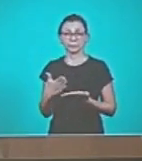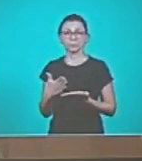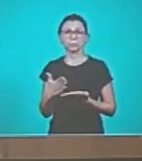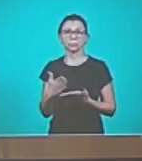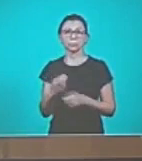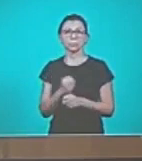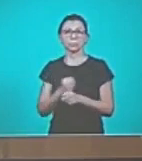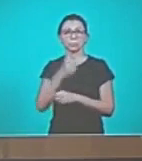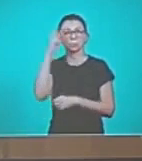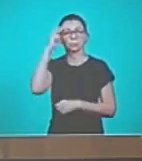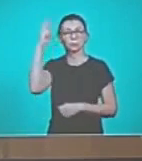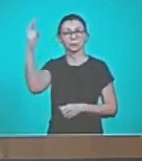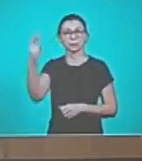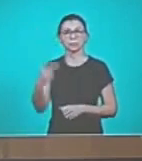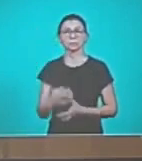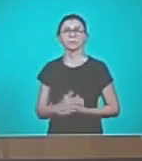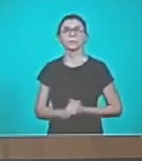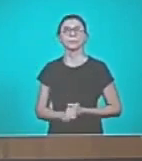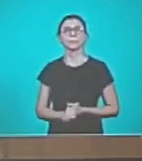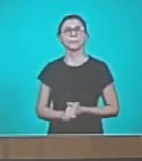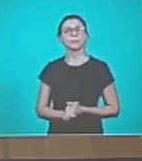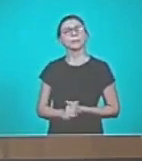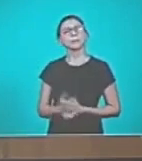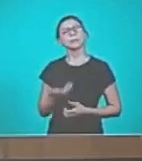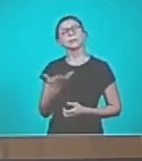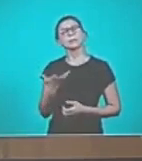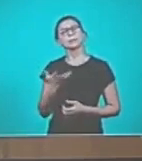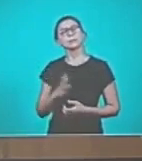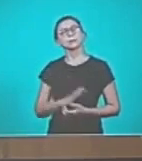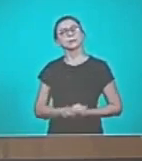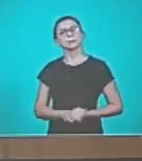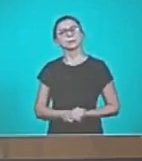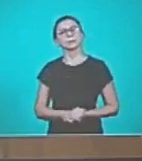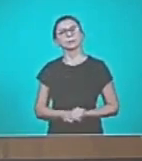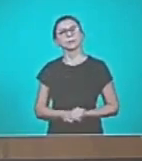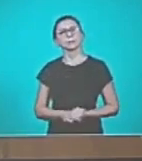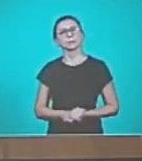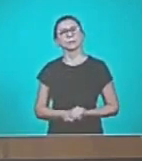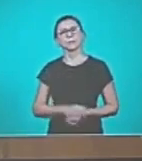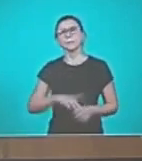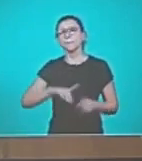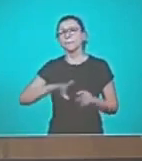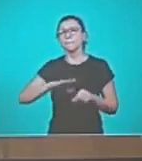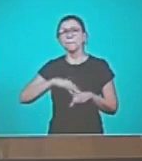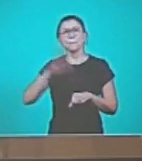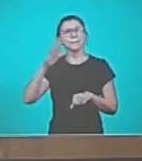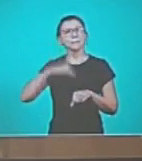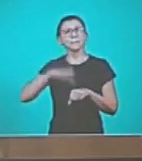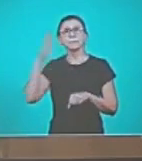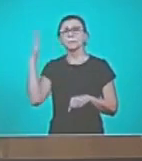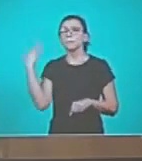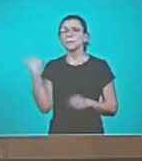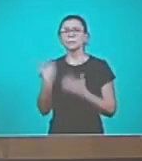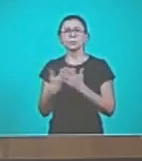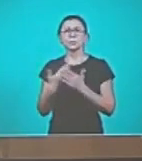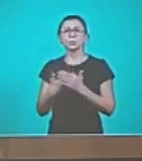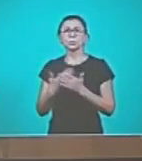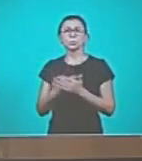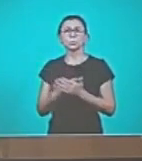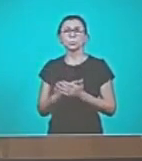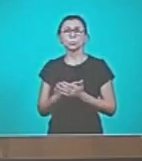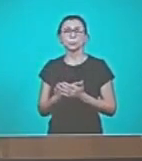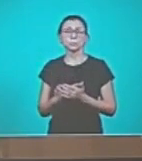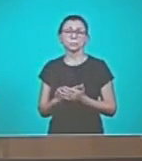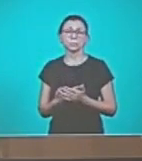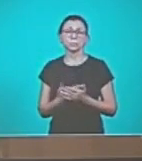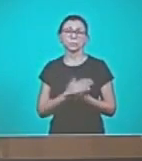and I would like to tell the new convert, he wants more about the topic. Oh, Pastor, I want more.